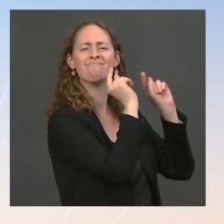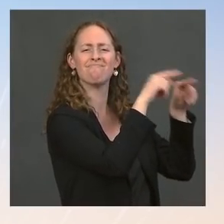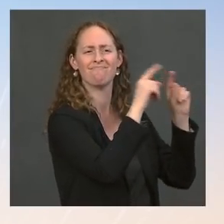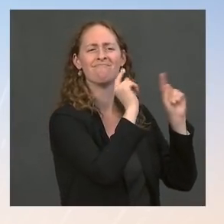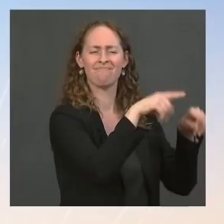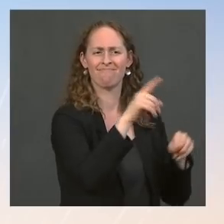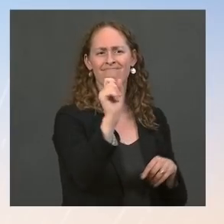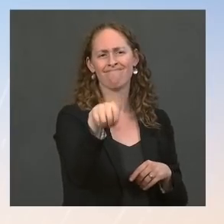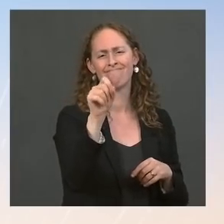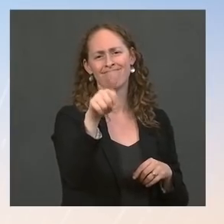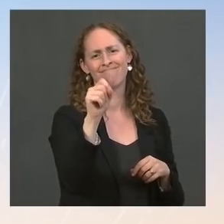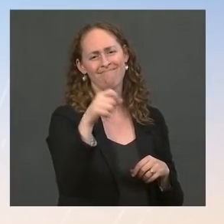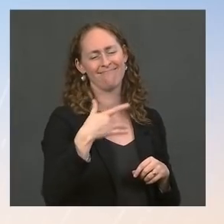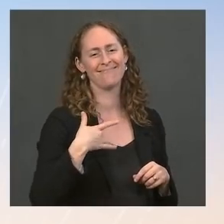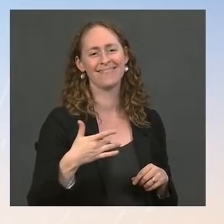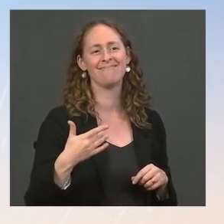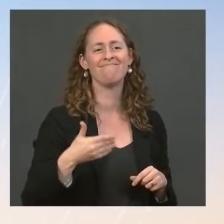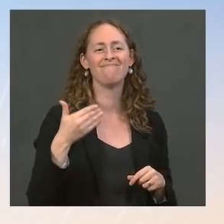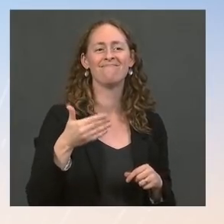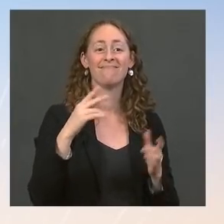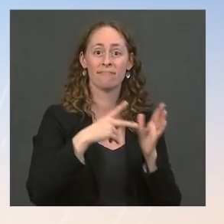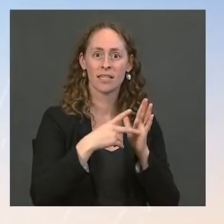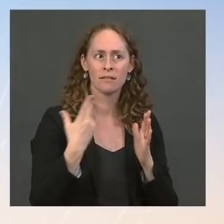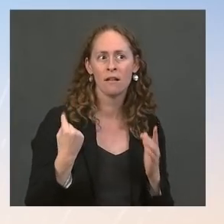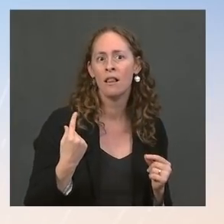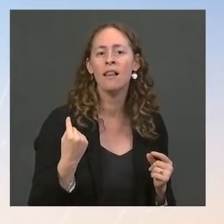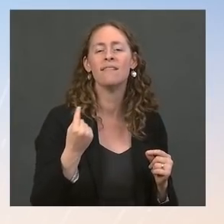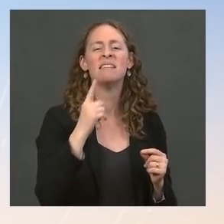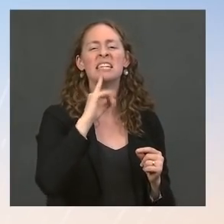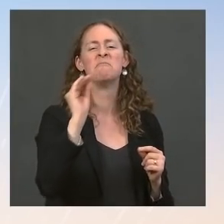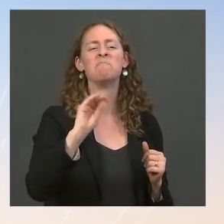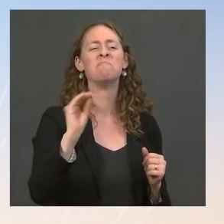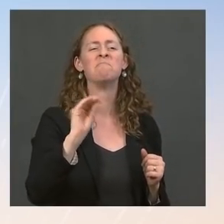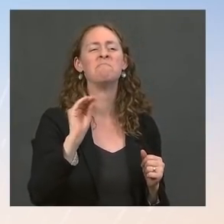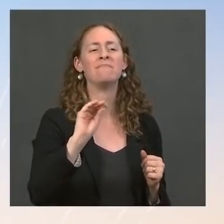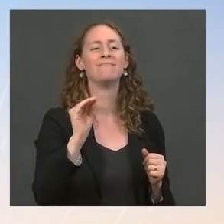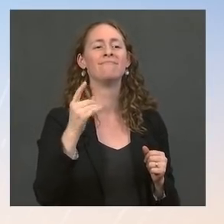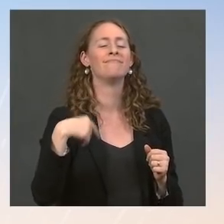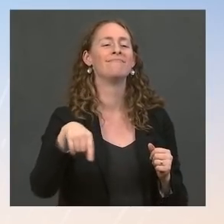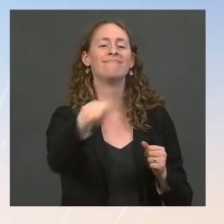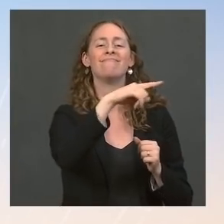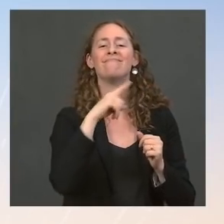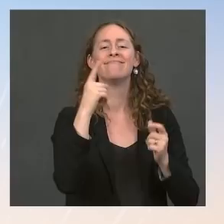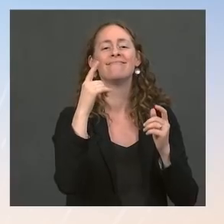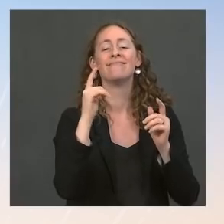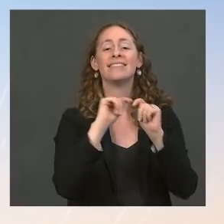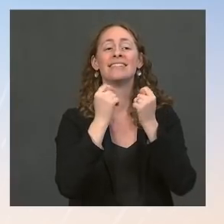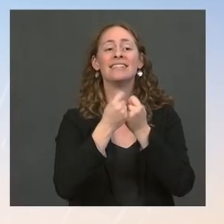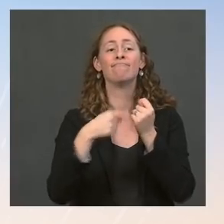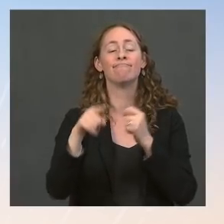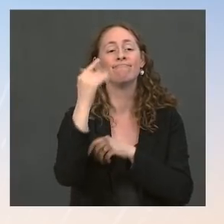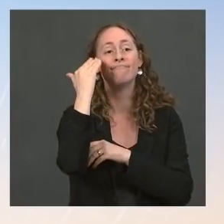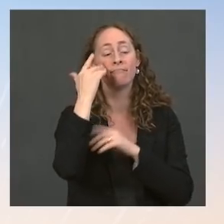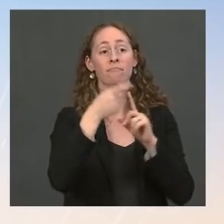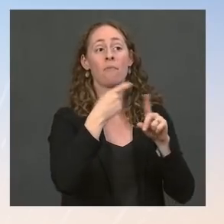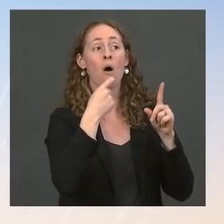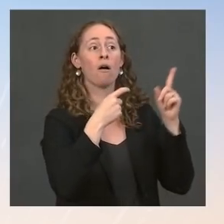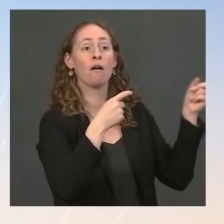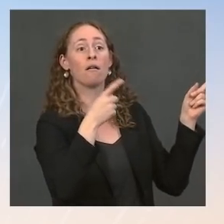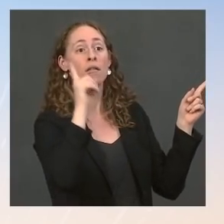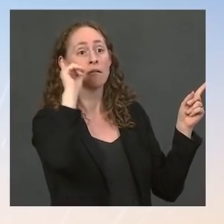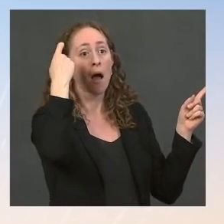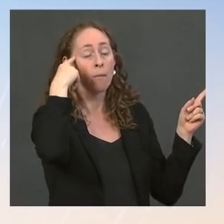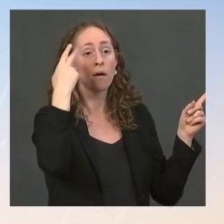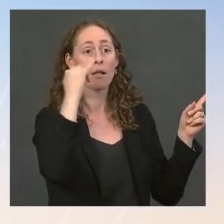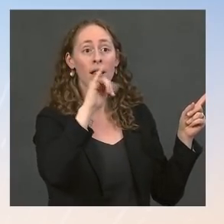but as anyone who knows our legislative team, many of you do, can attest, most of them came from Capitol Hill, a lot of them recently.